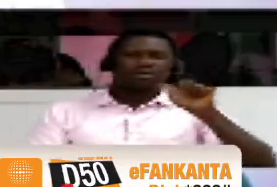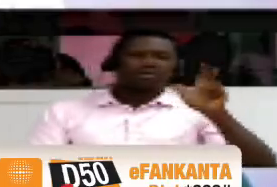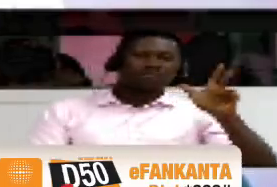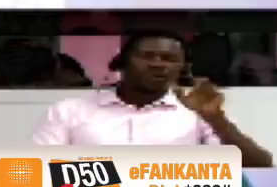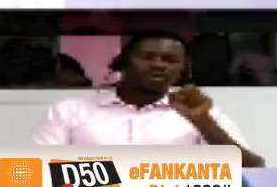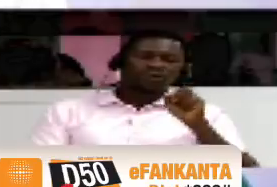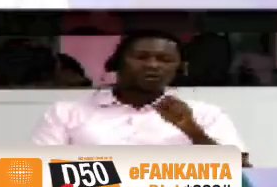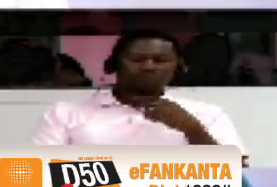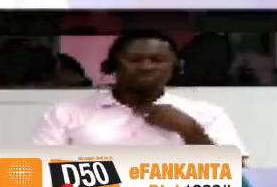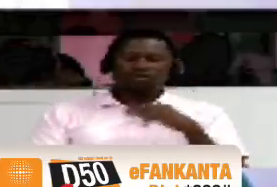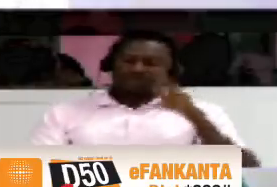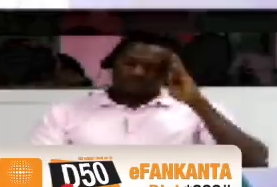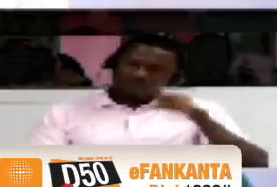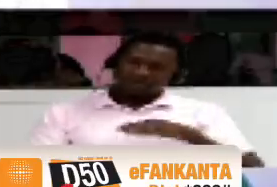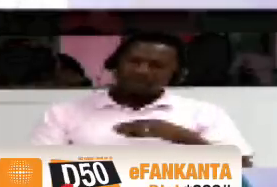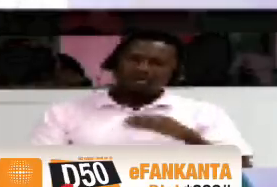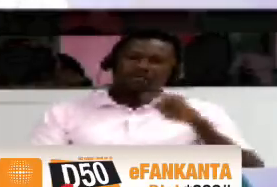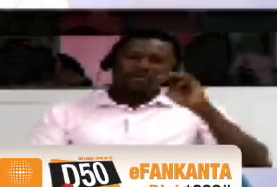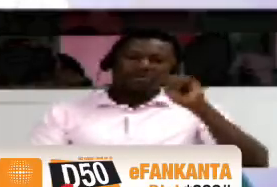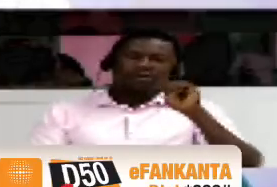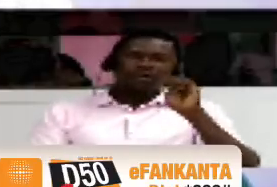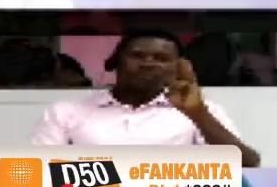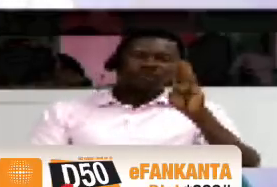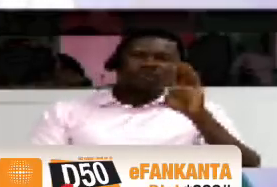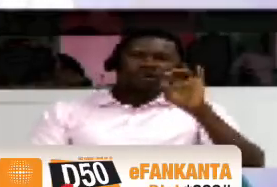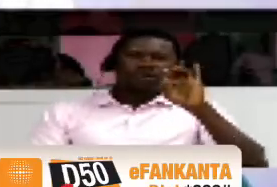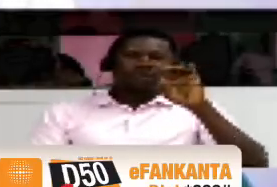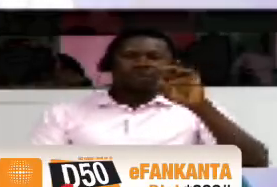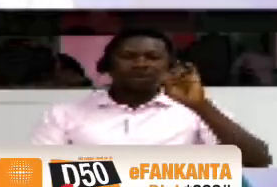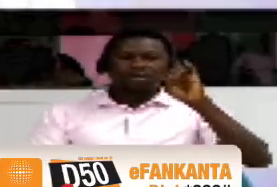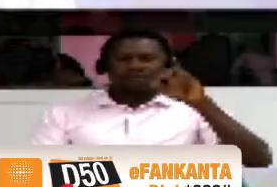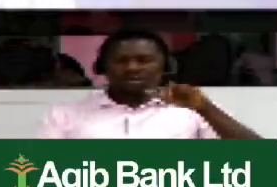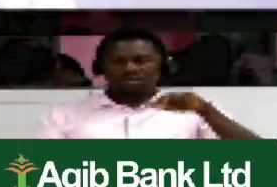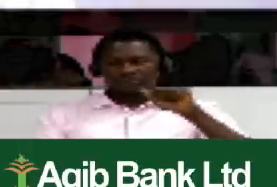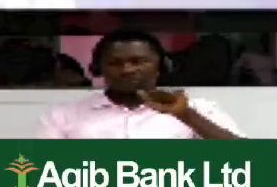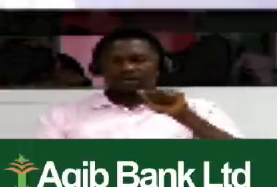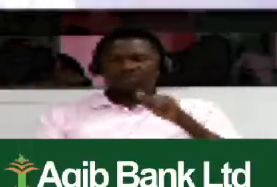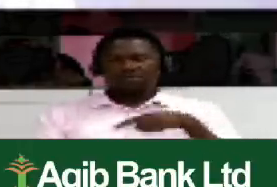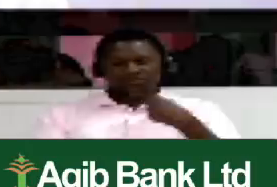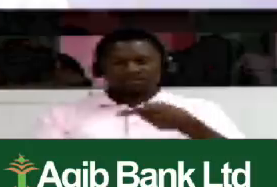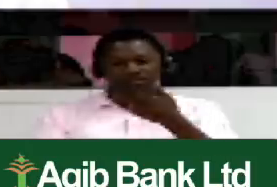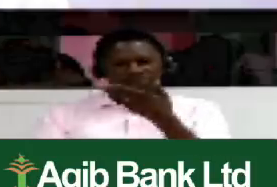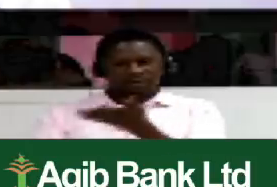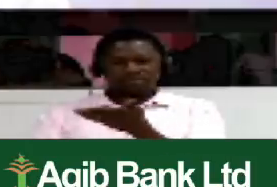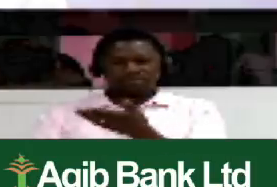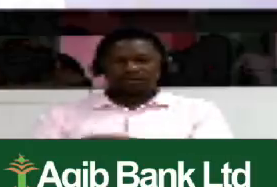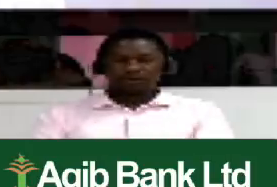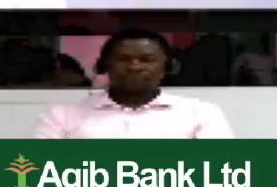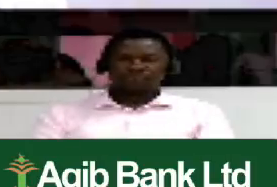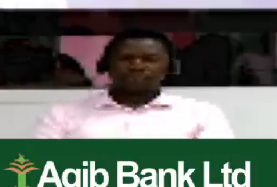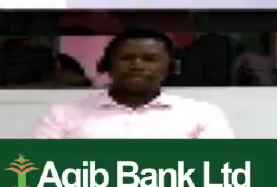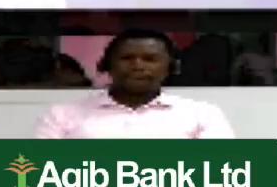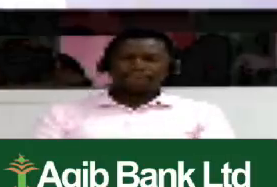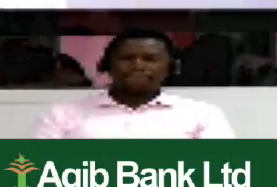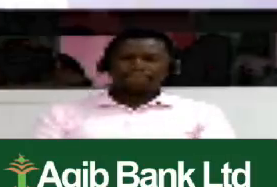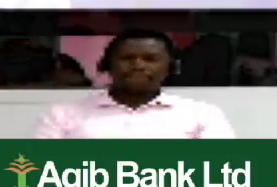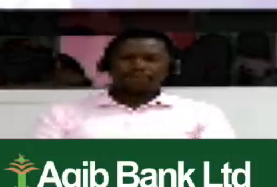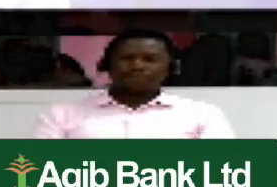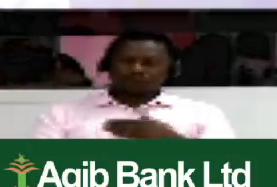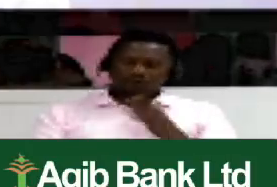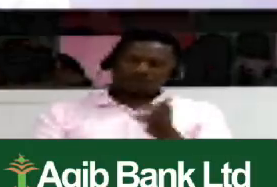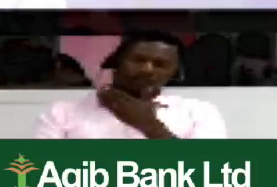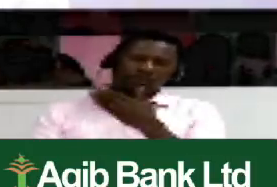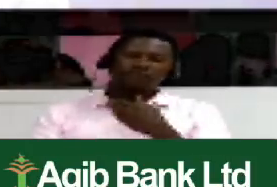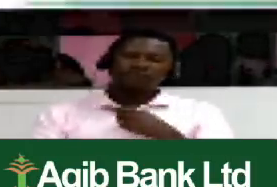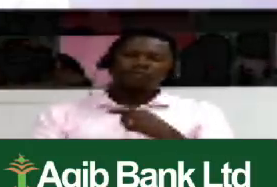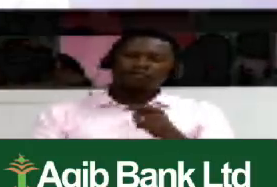to forgive Ibrahim. And then from there, they were going, the fire